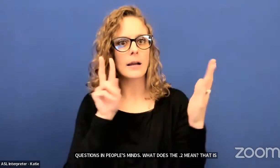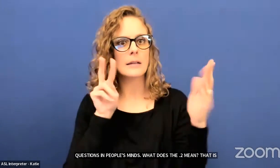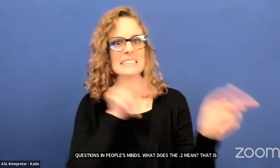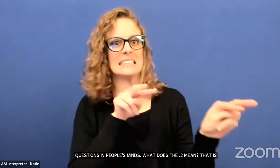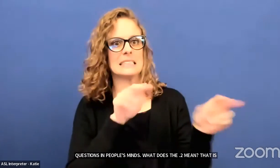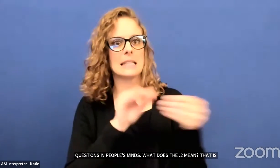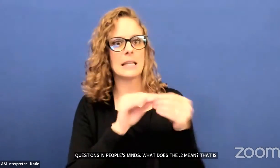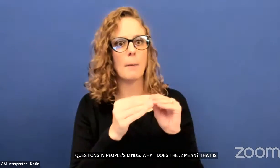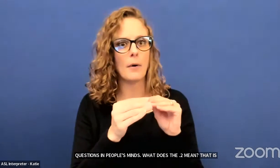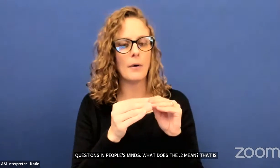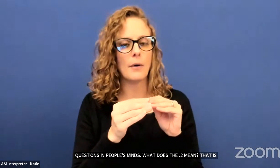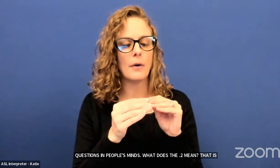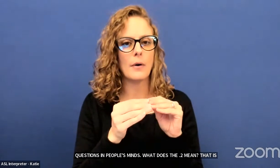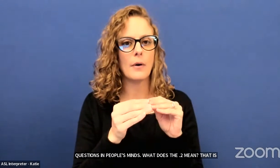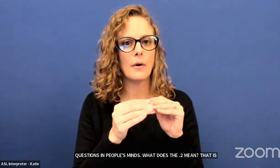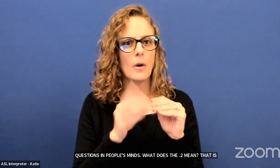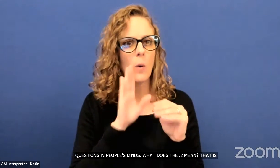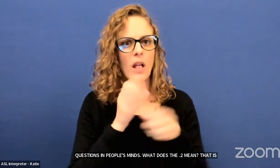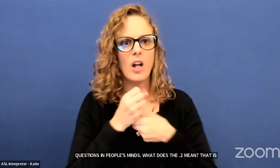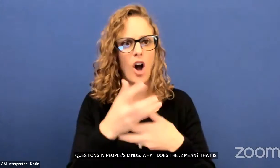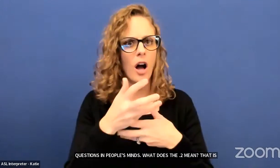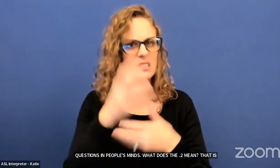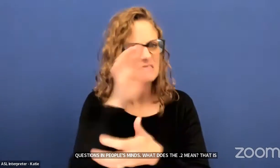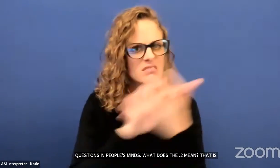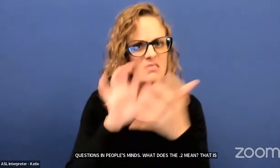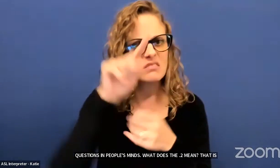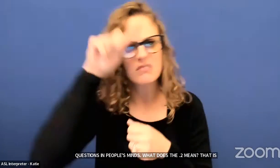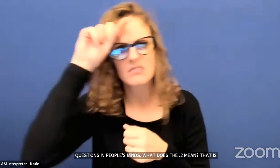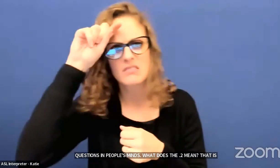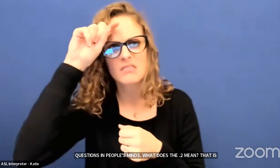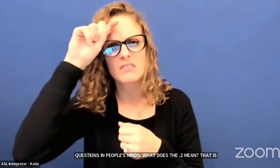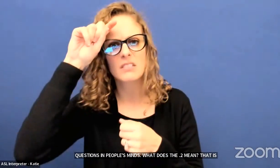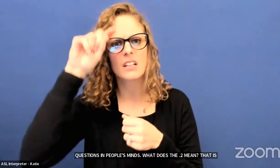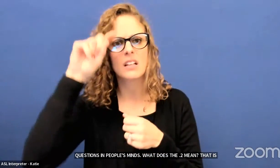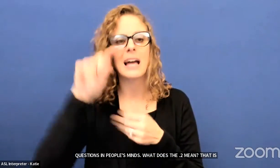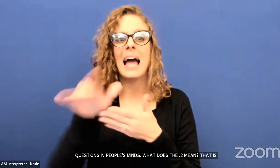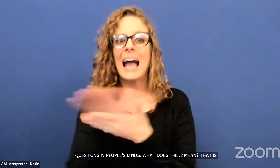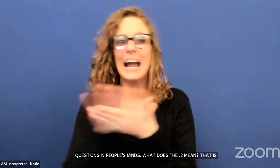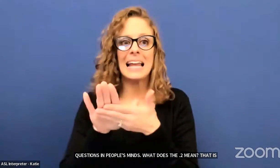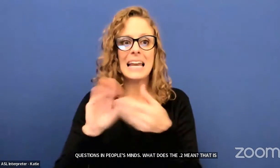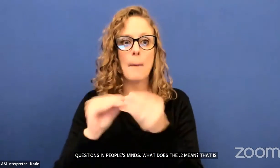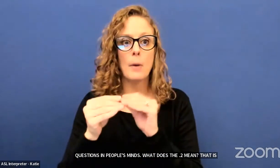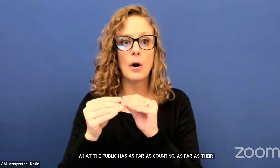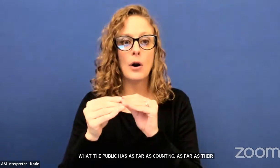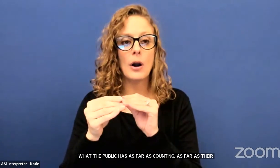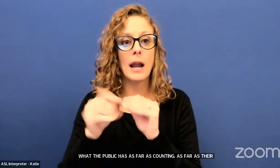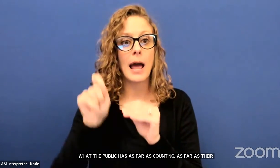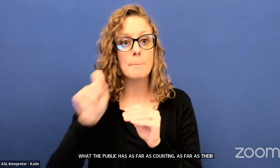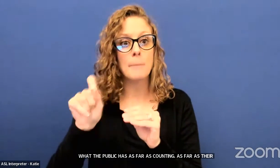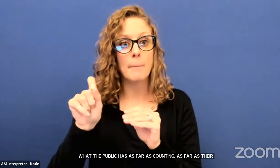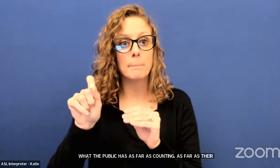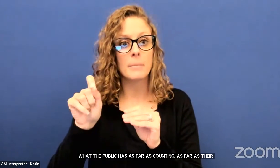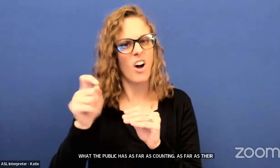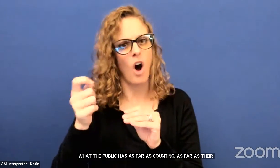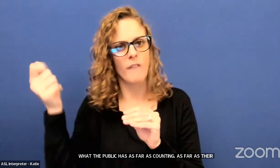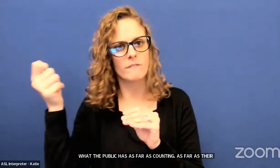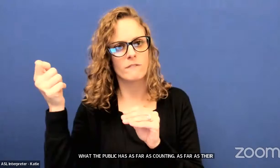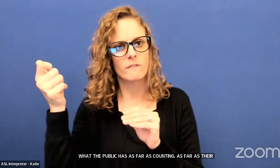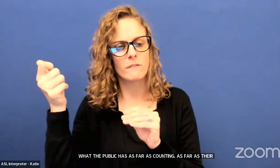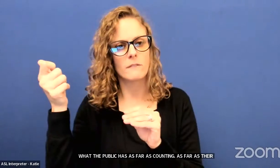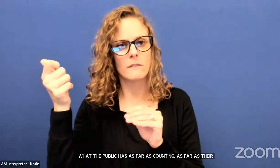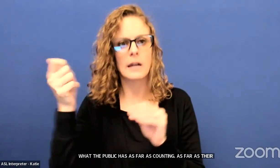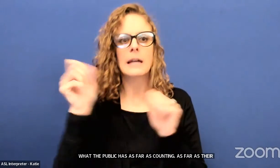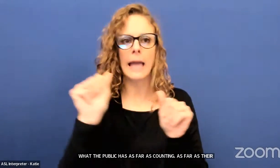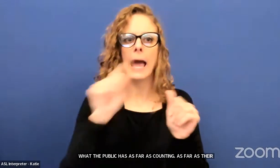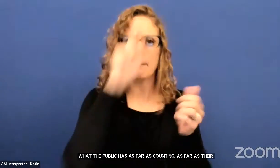and everything, as far as their information. But a clean number is less questionable than a number with a